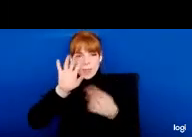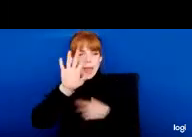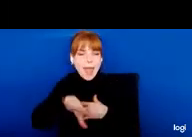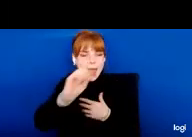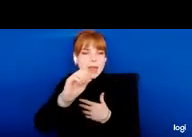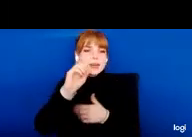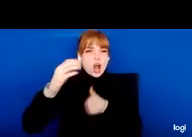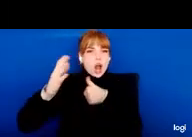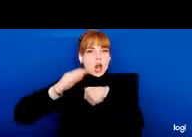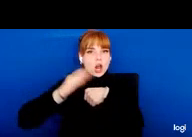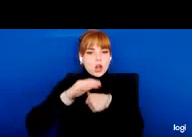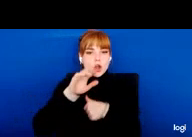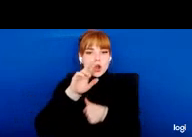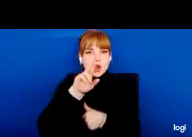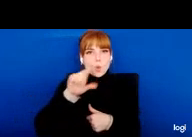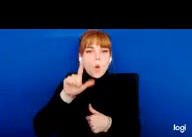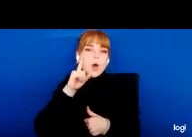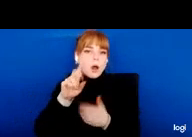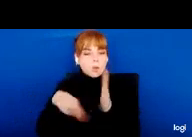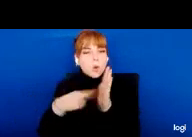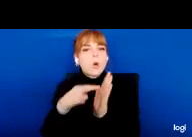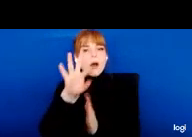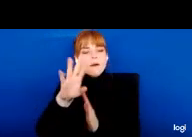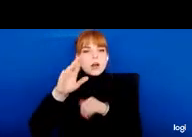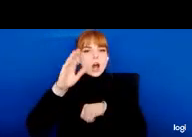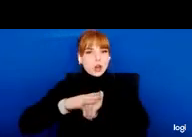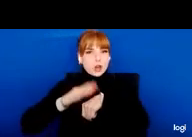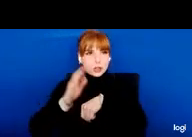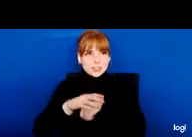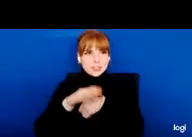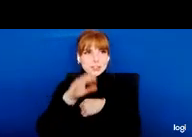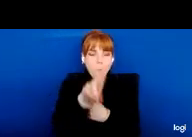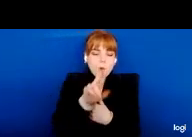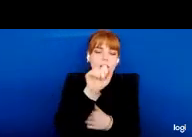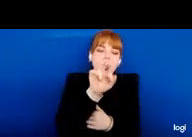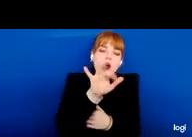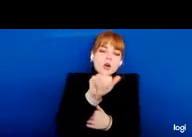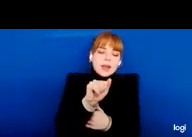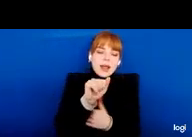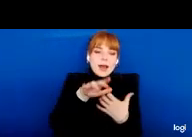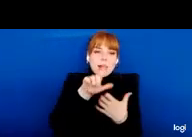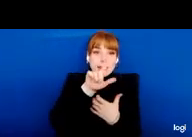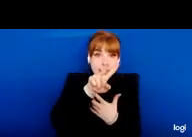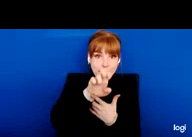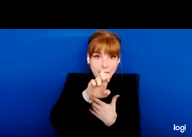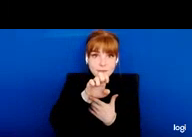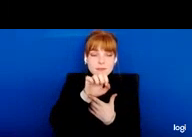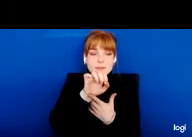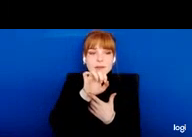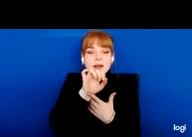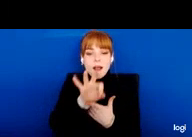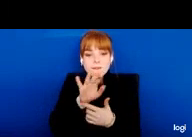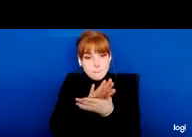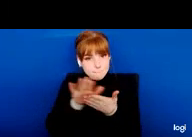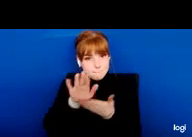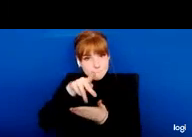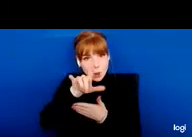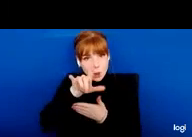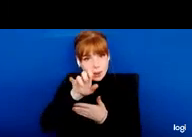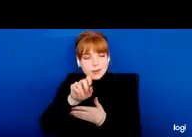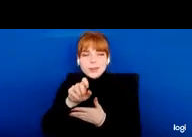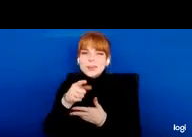that ARIA Live assertive or role of alert or ARIA Live of polite, you don't want to also set focus to that thing. Then it's going to